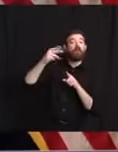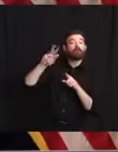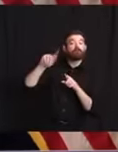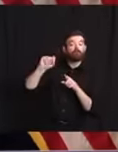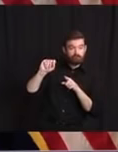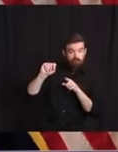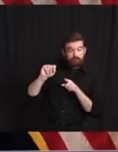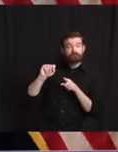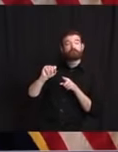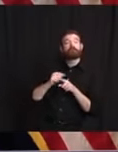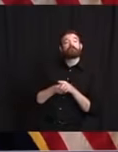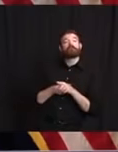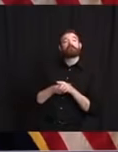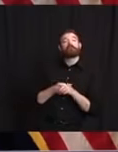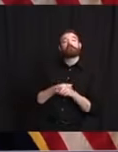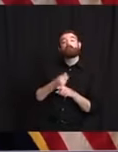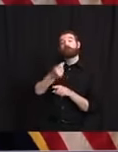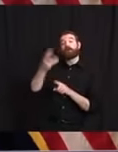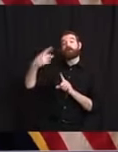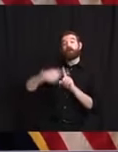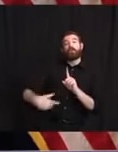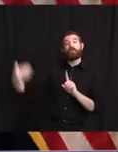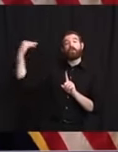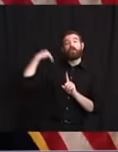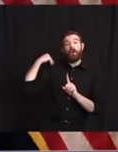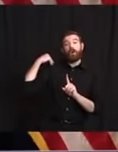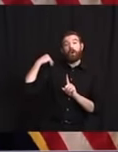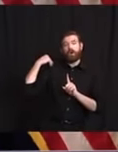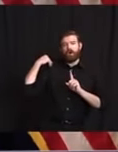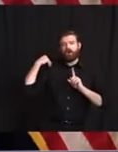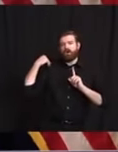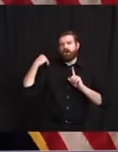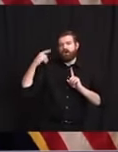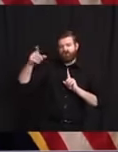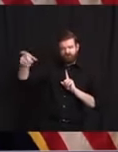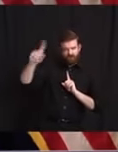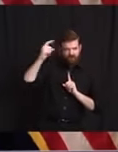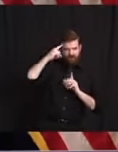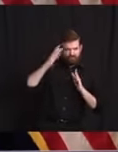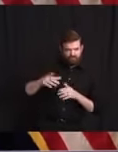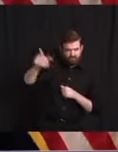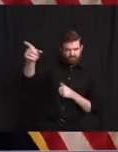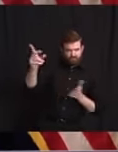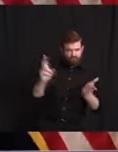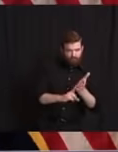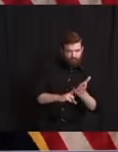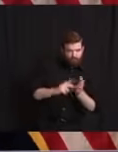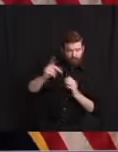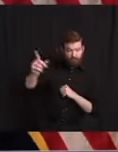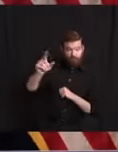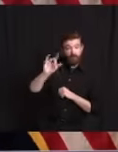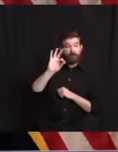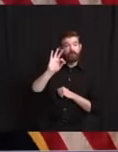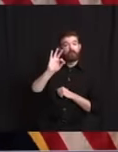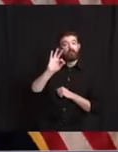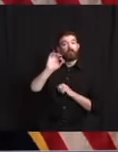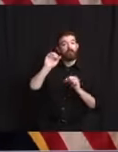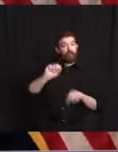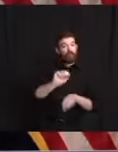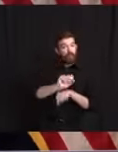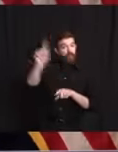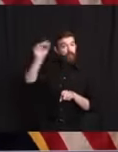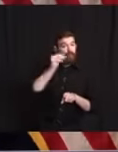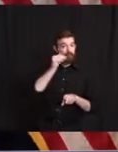a couple months ago signed an order that said basically if you can work from home, you should be working from home. With respect to professional athletes, in